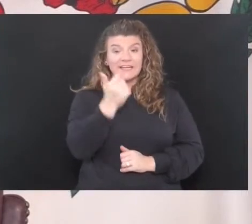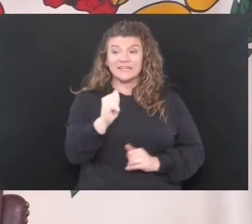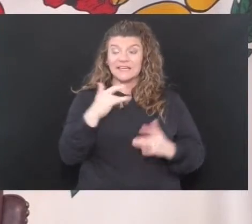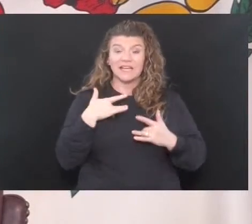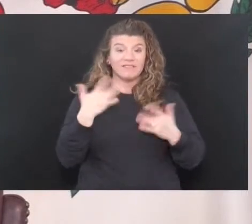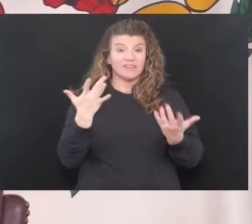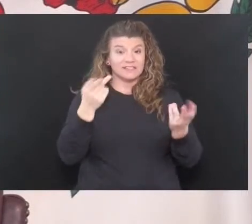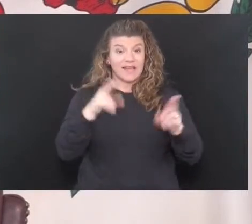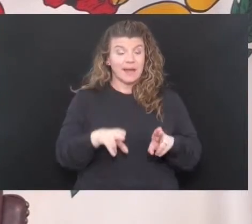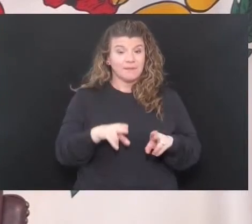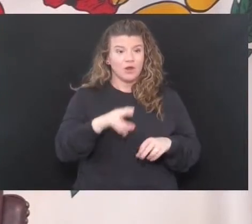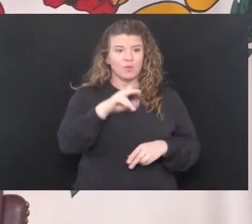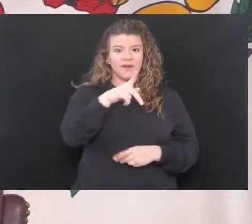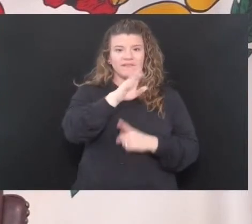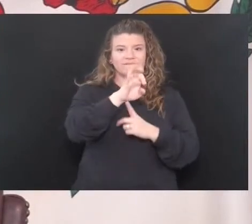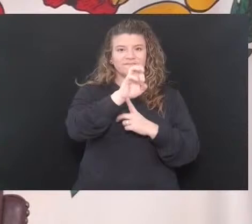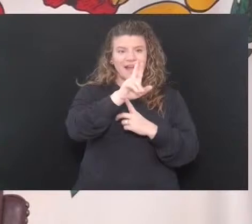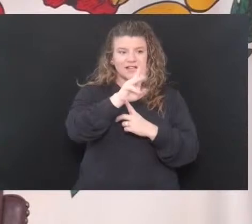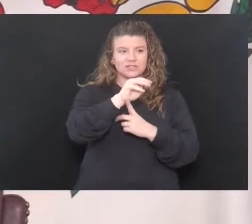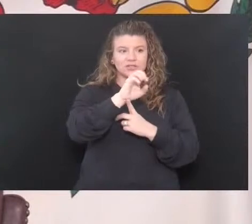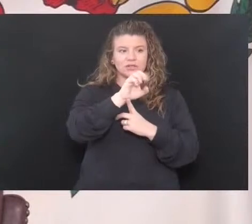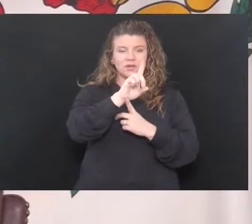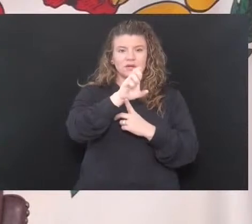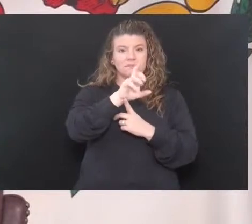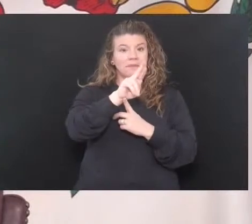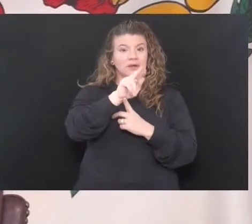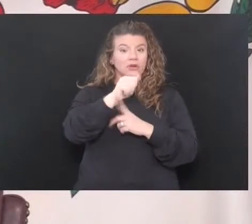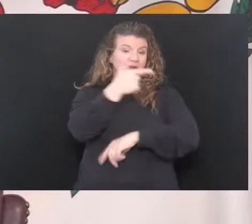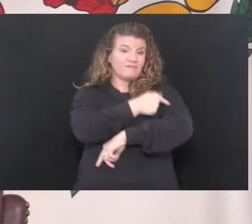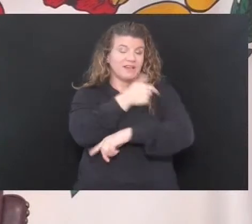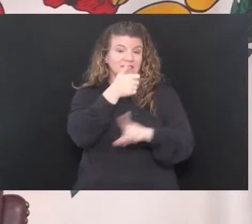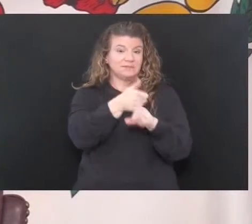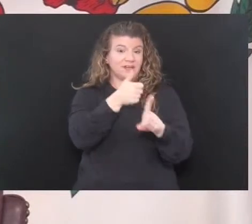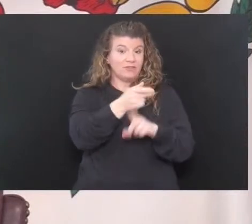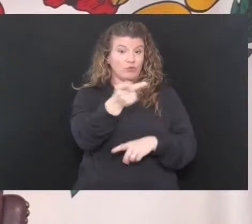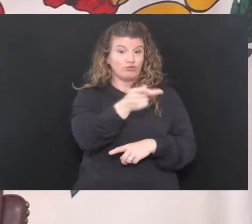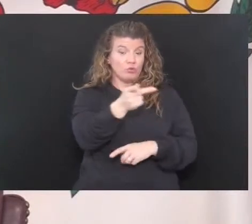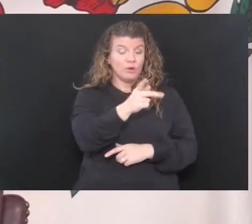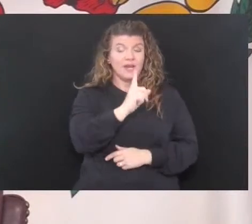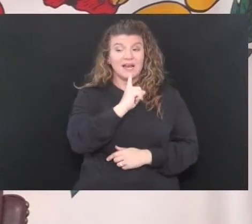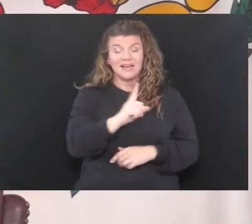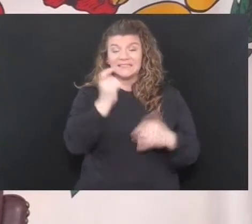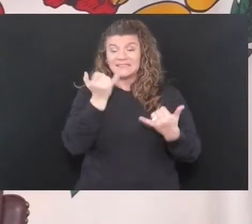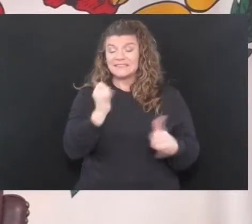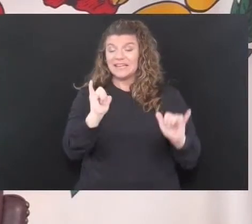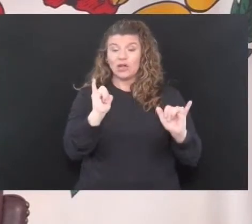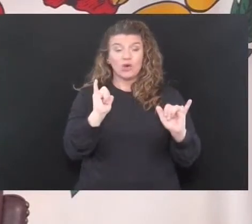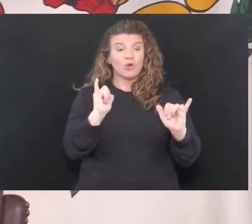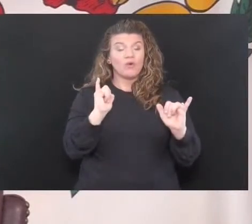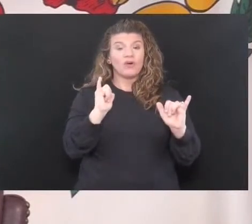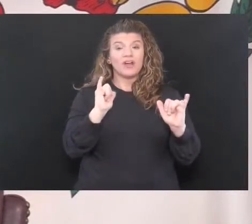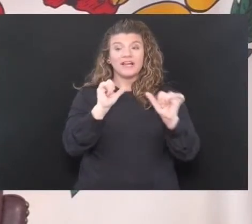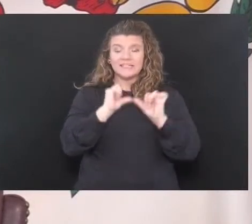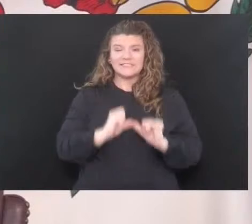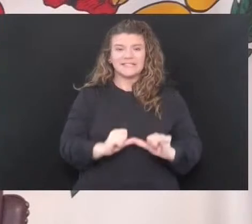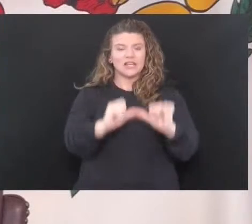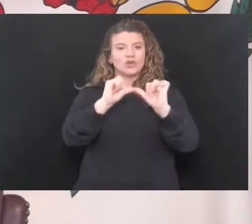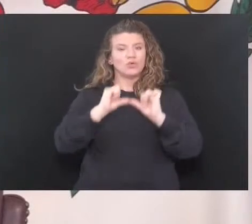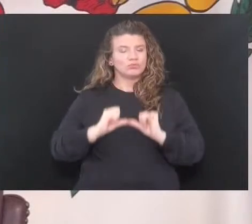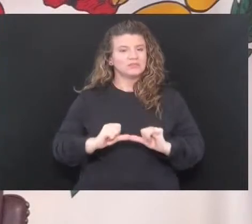with the Pfizer or the Moderna vaccine, and it is absolutely still continuing to